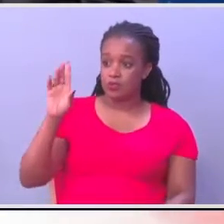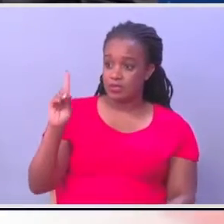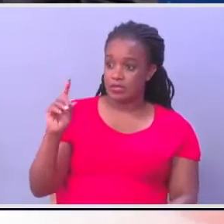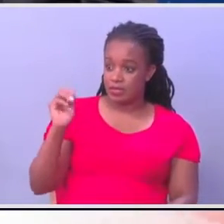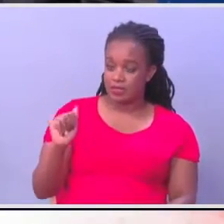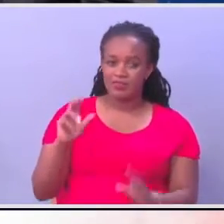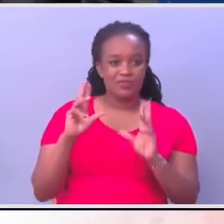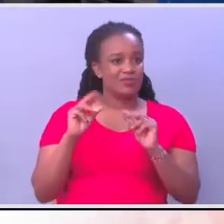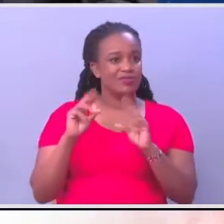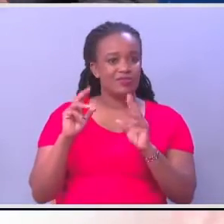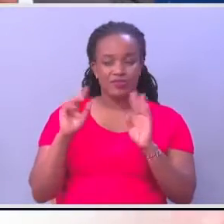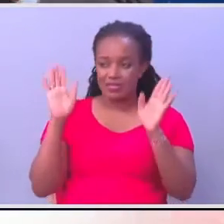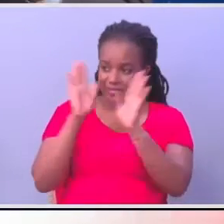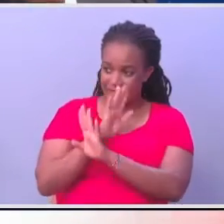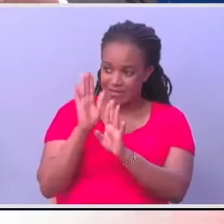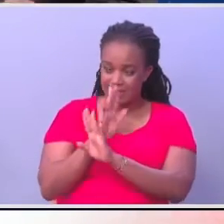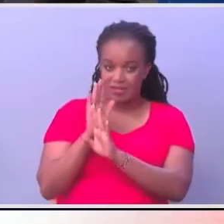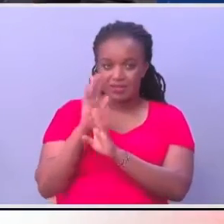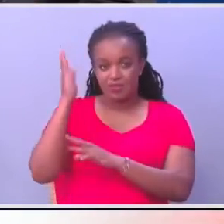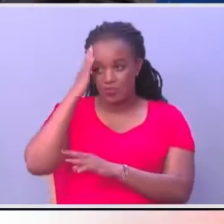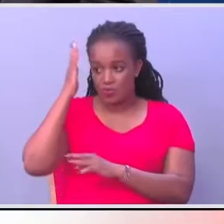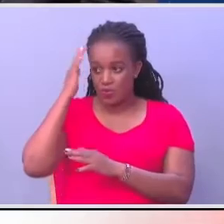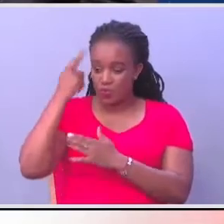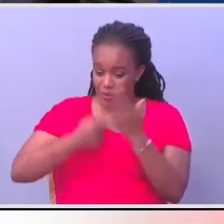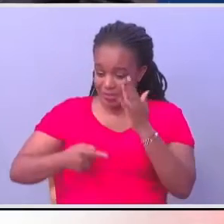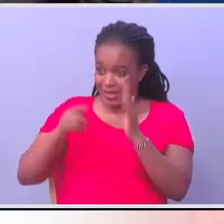plain sight. You know what hiding in plain sight is?